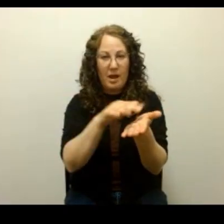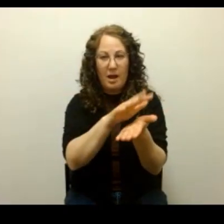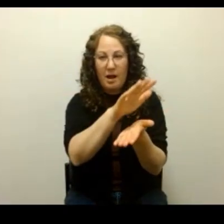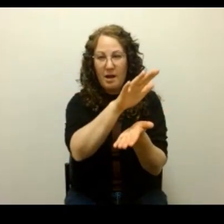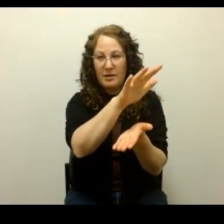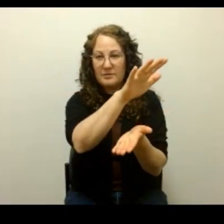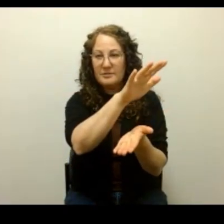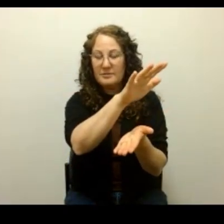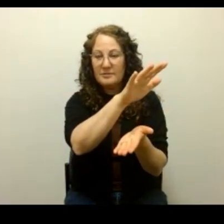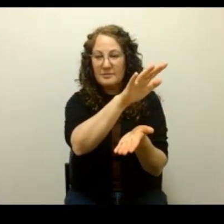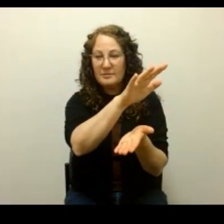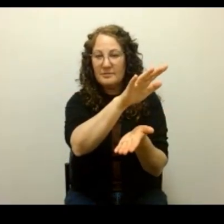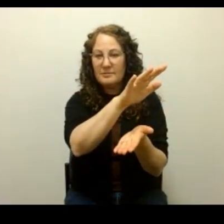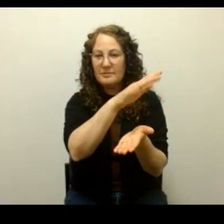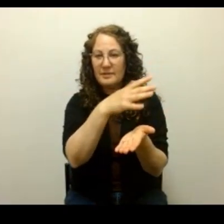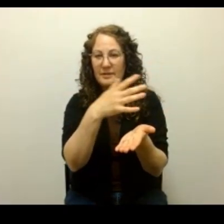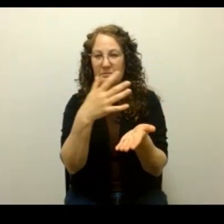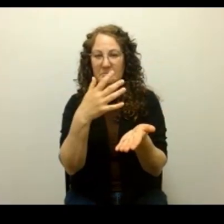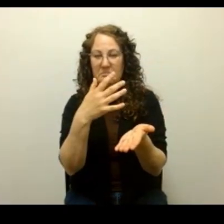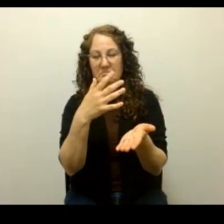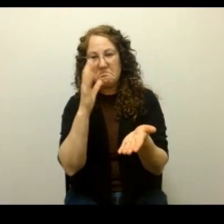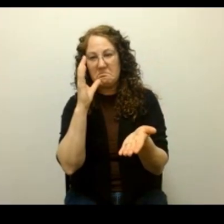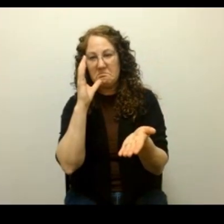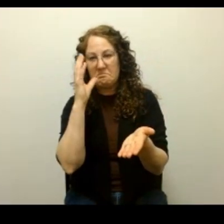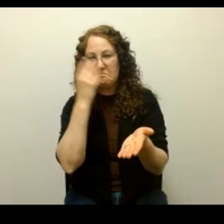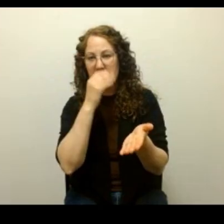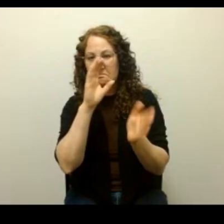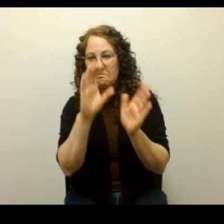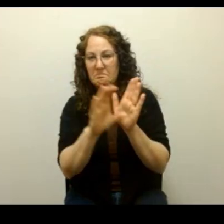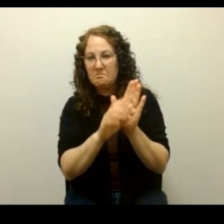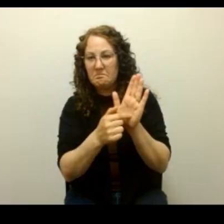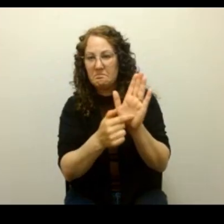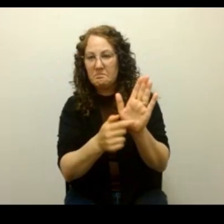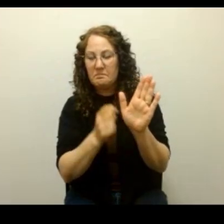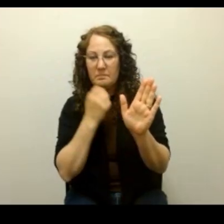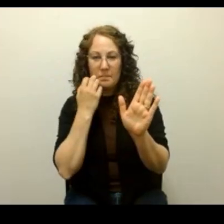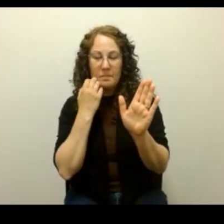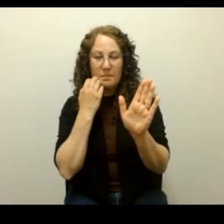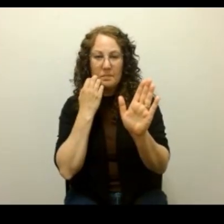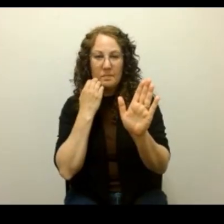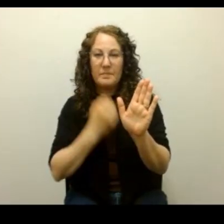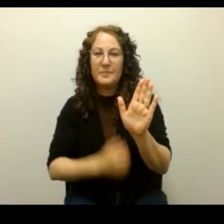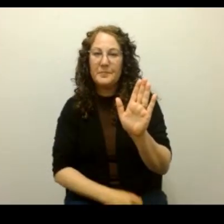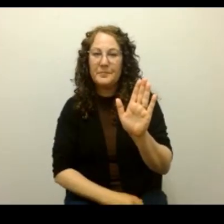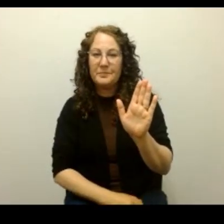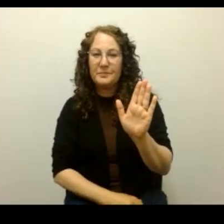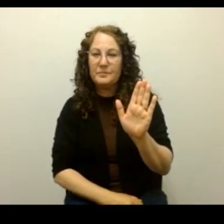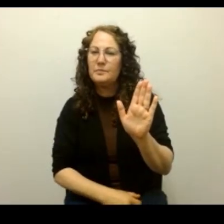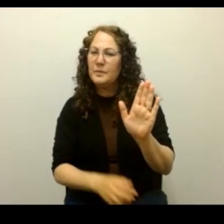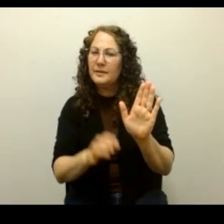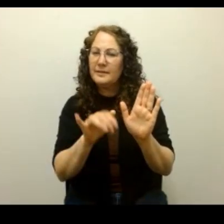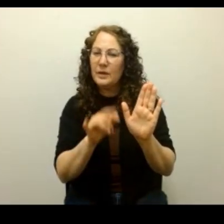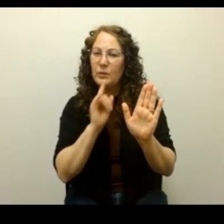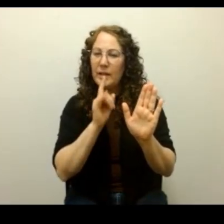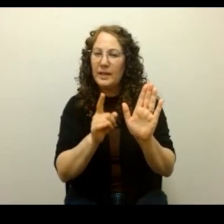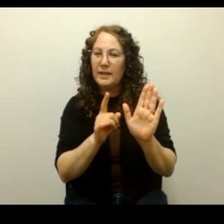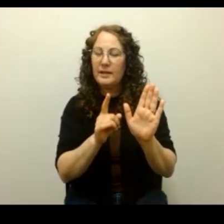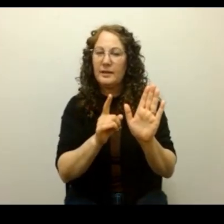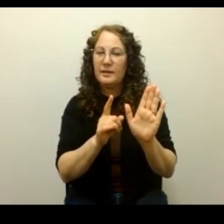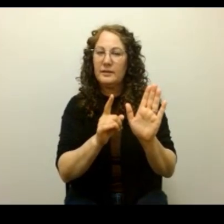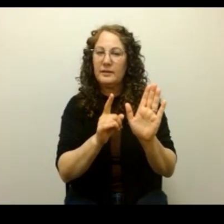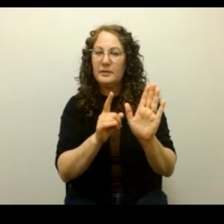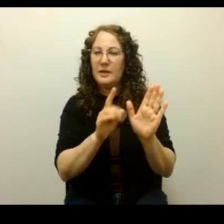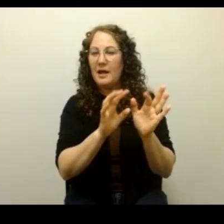of a scenery, and it takes us to what we're here to address